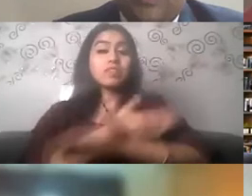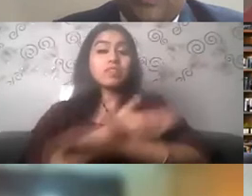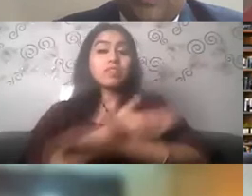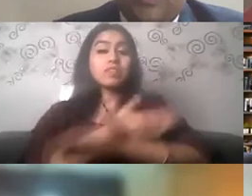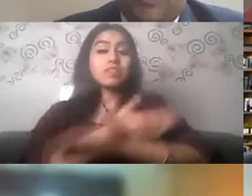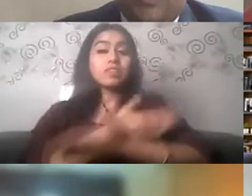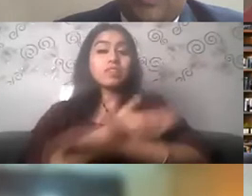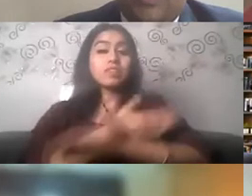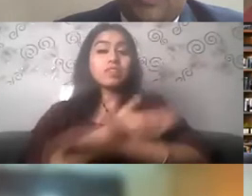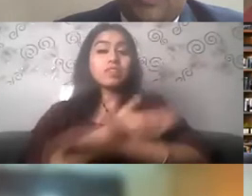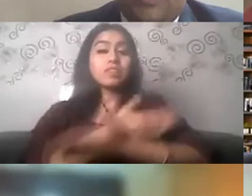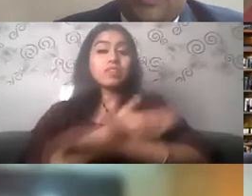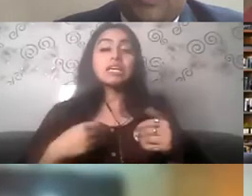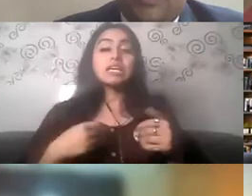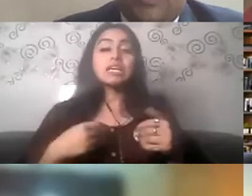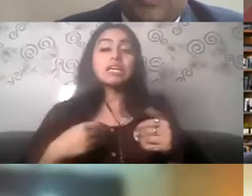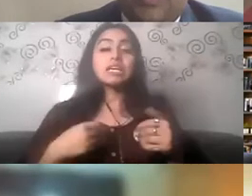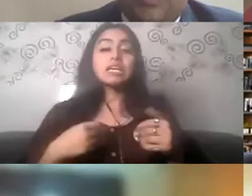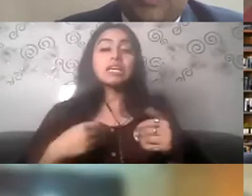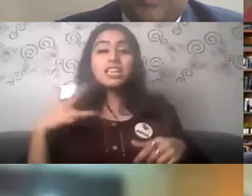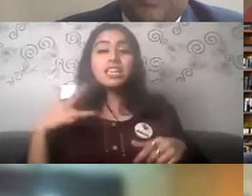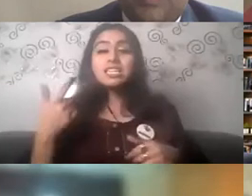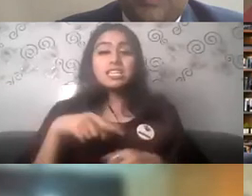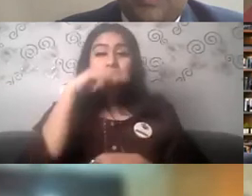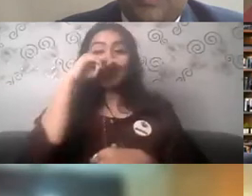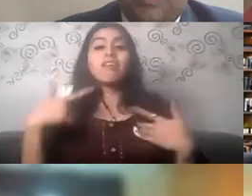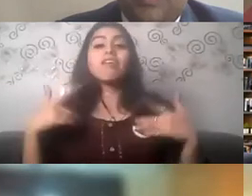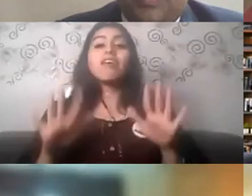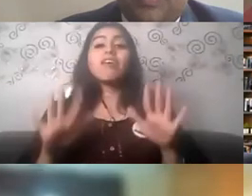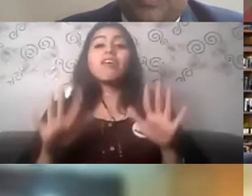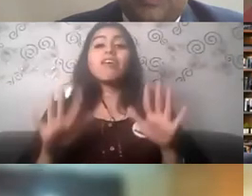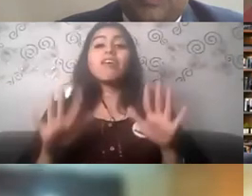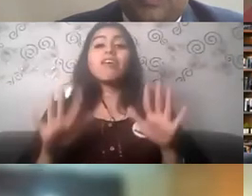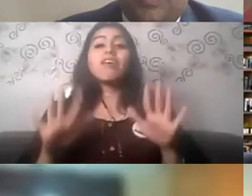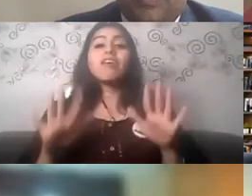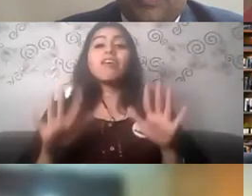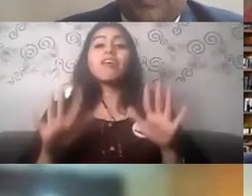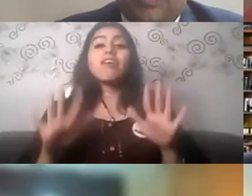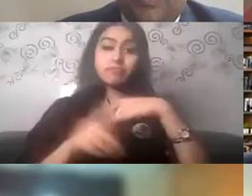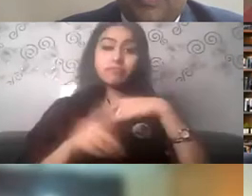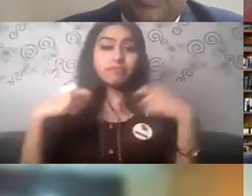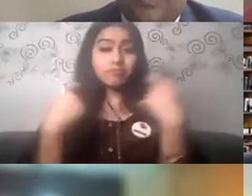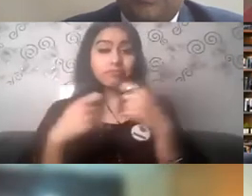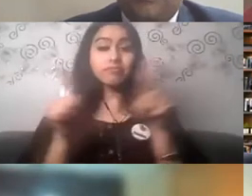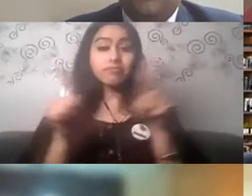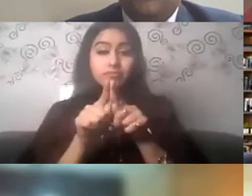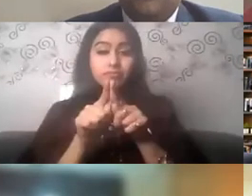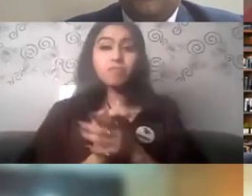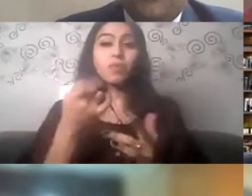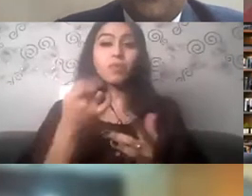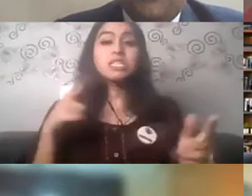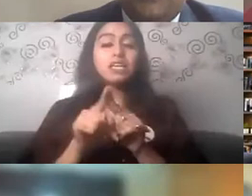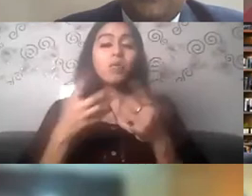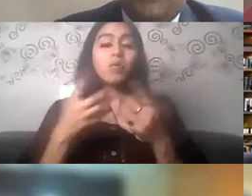today. I'm proud to be part of Sarthak UK chapter, and as a team, we are striving to reach